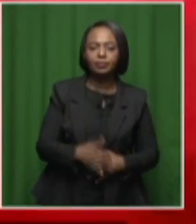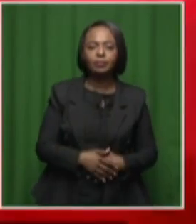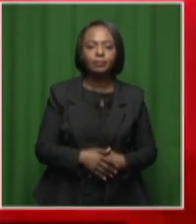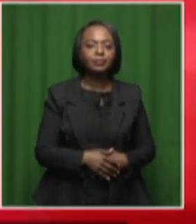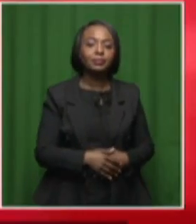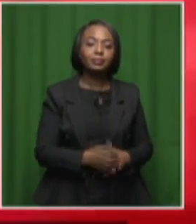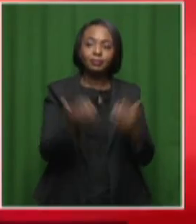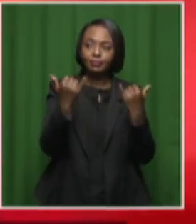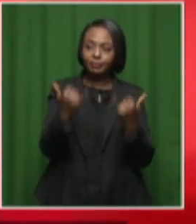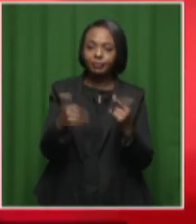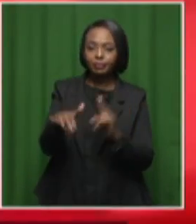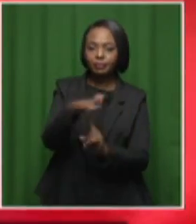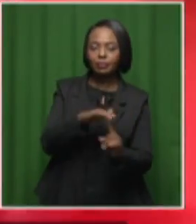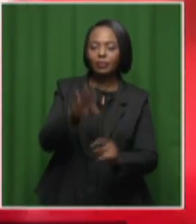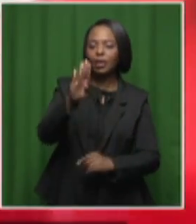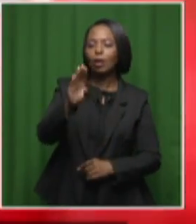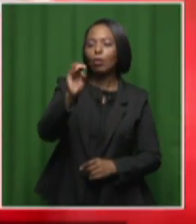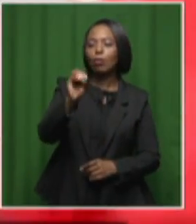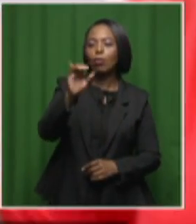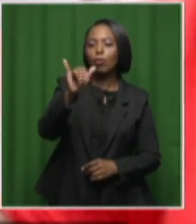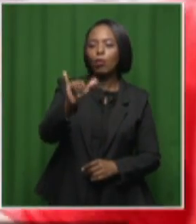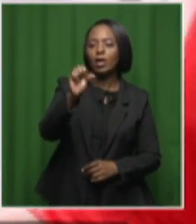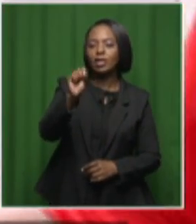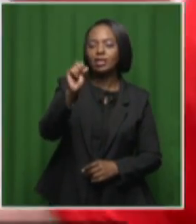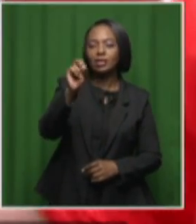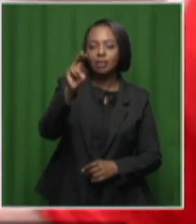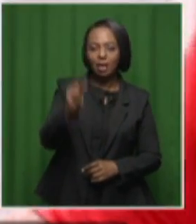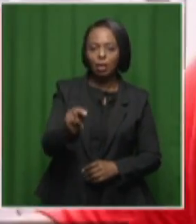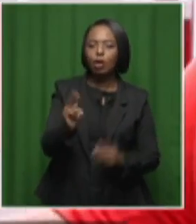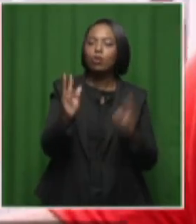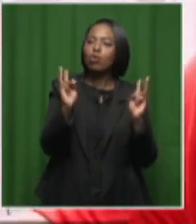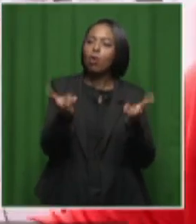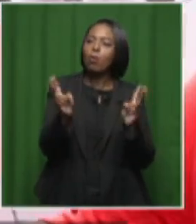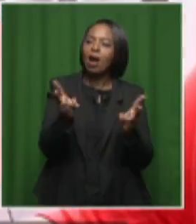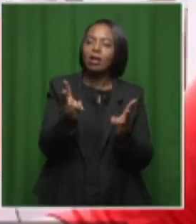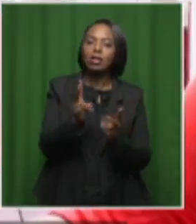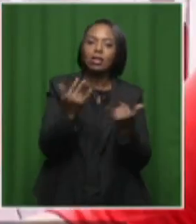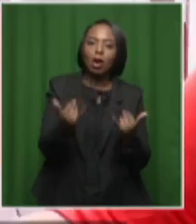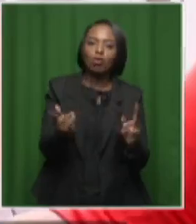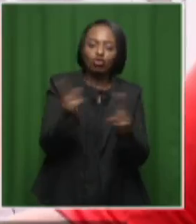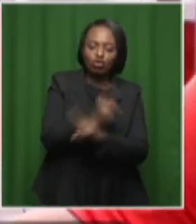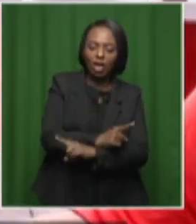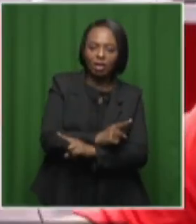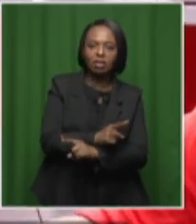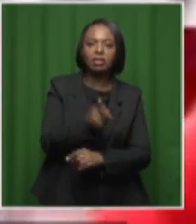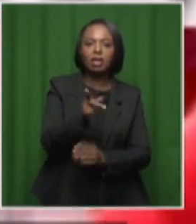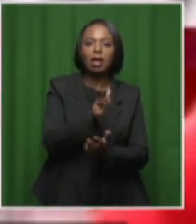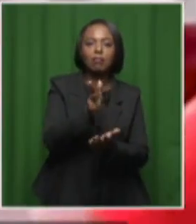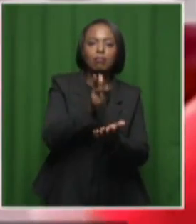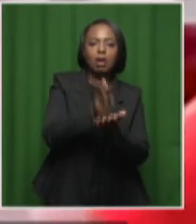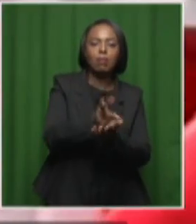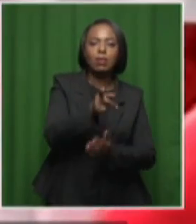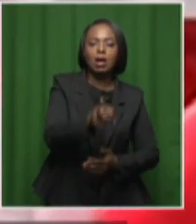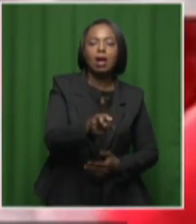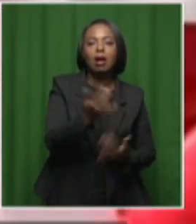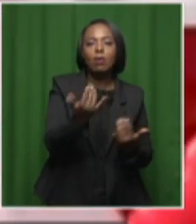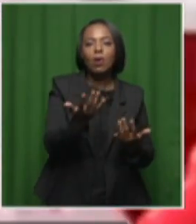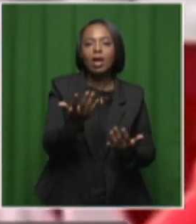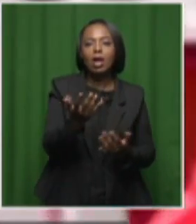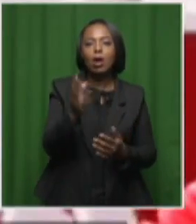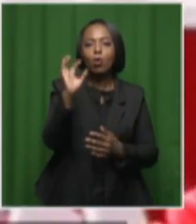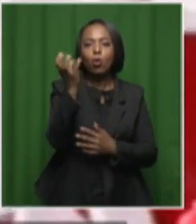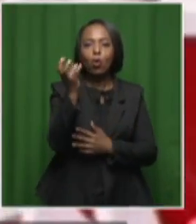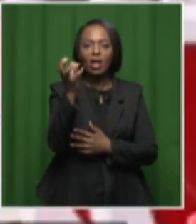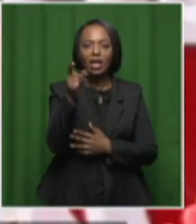in Boysons. We normally stop at Gaboile City, where you can exchange and take the Soweto taxi, because we also have the